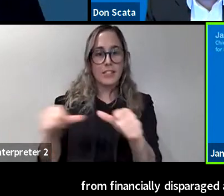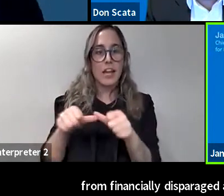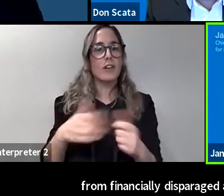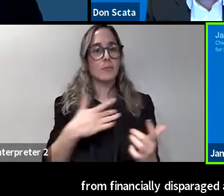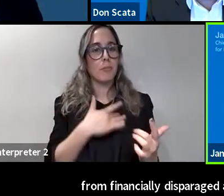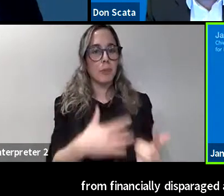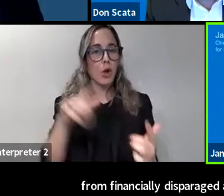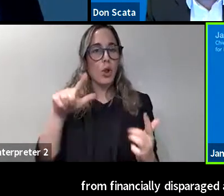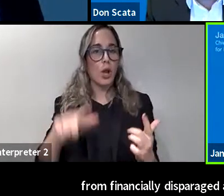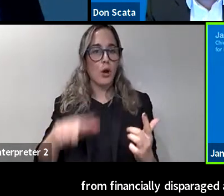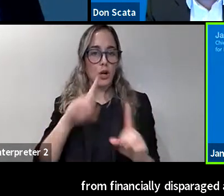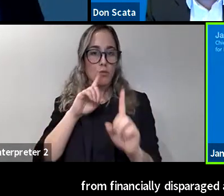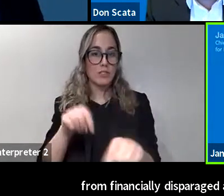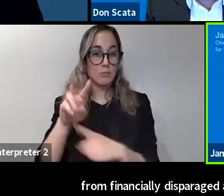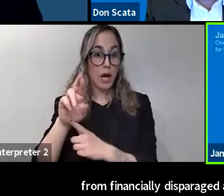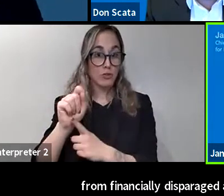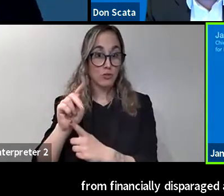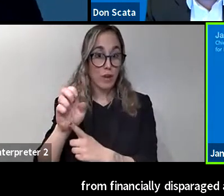response rates?